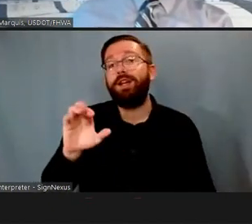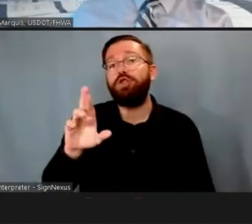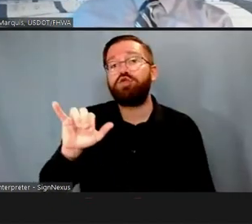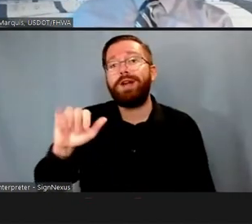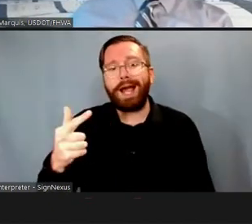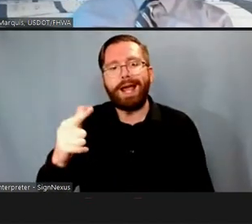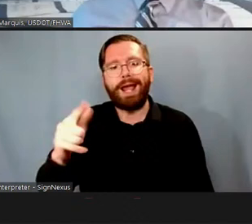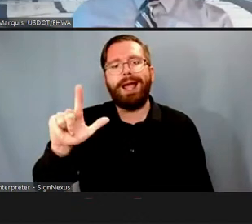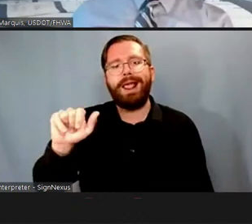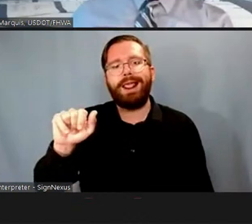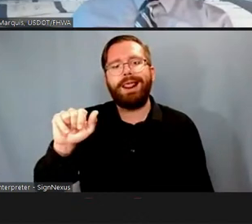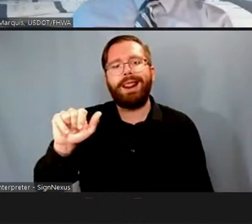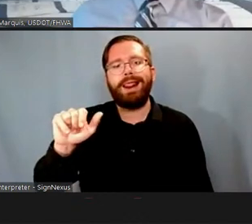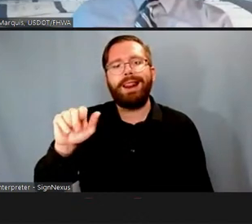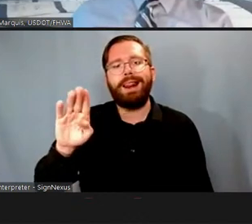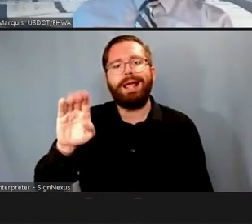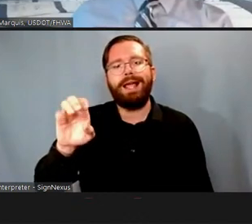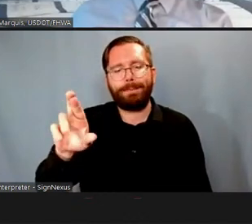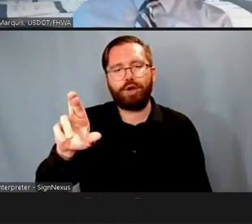fine